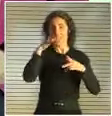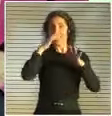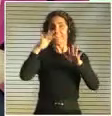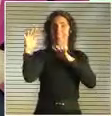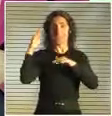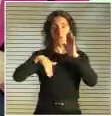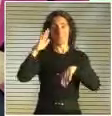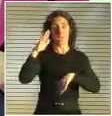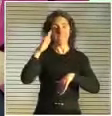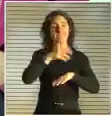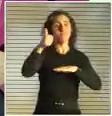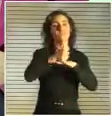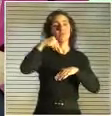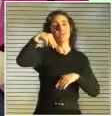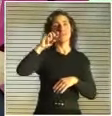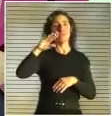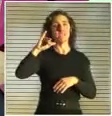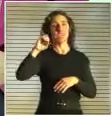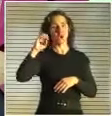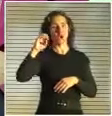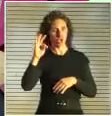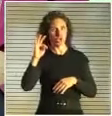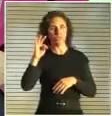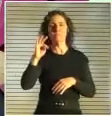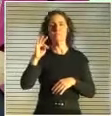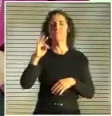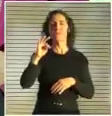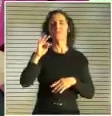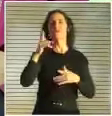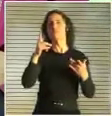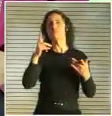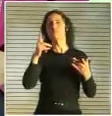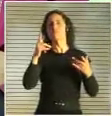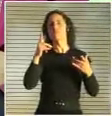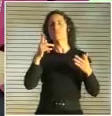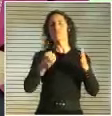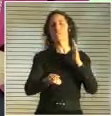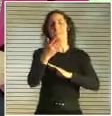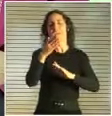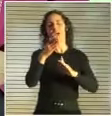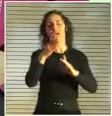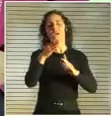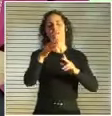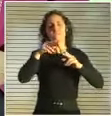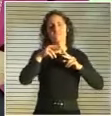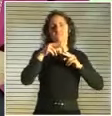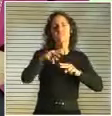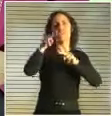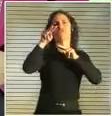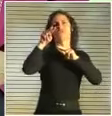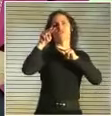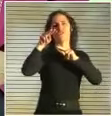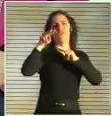to green the global supply chain. That's a really daunting vision, and those words were very carefully chosen. It wasn't